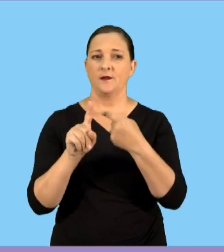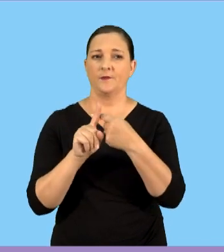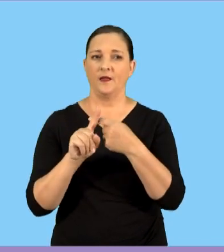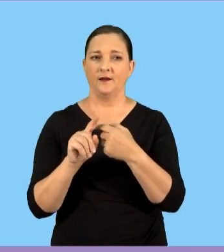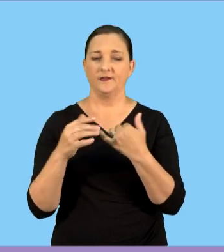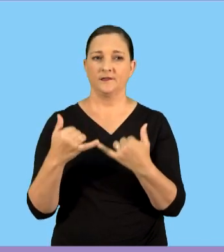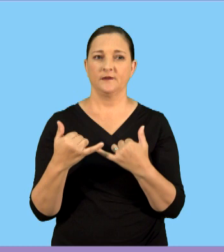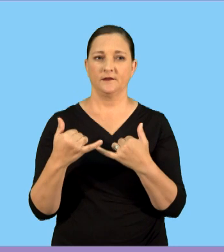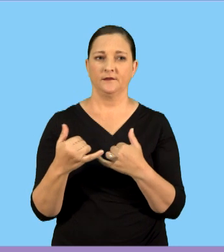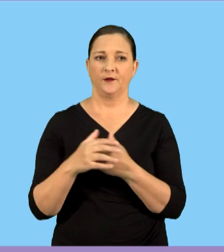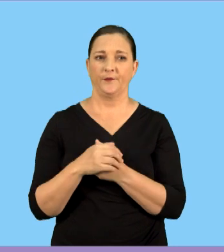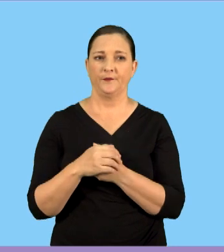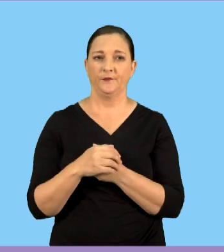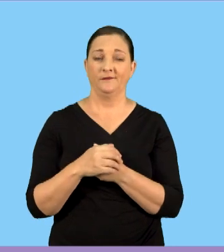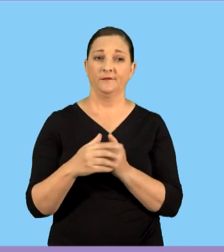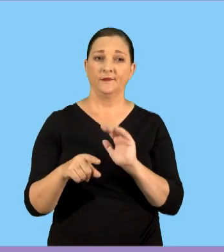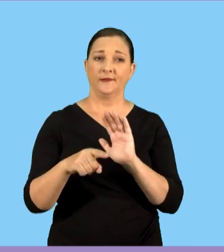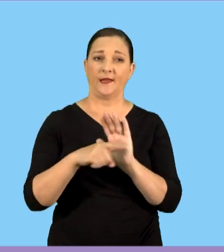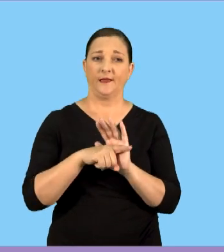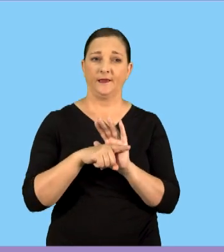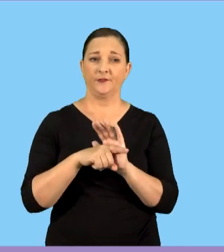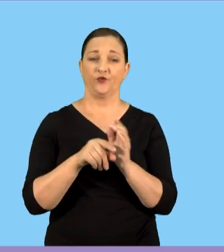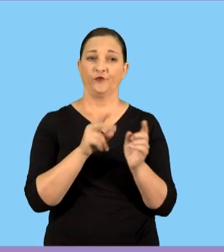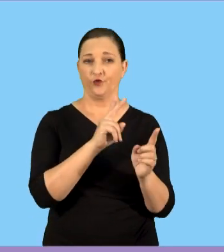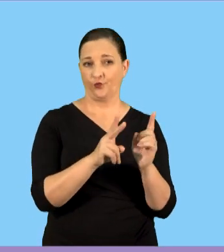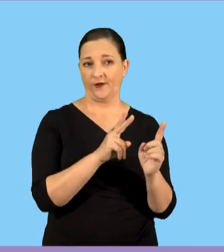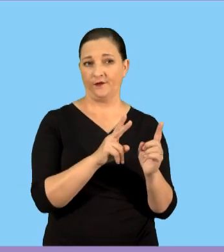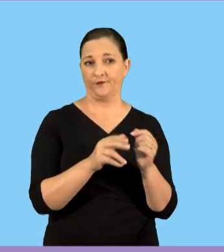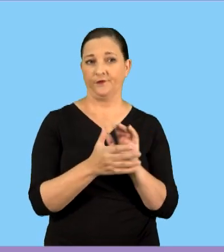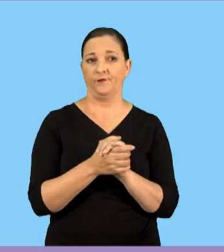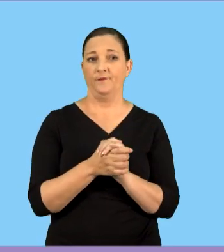multiplied by 2/3 is going to give us a negative